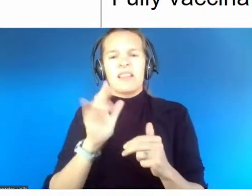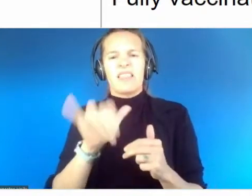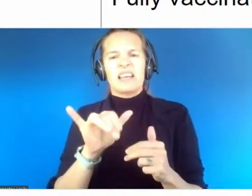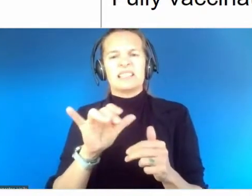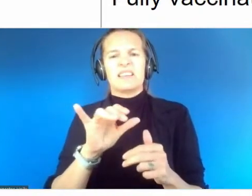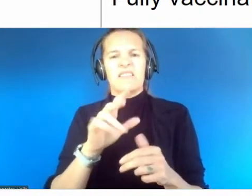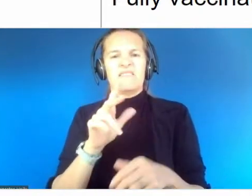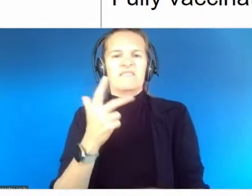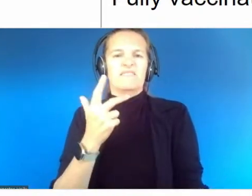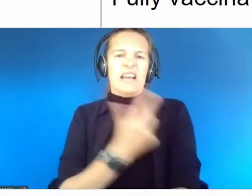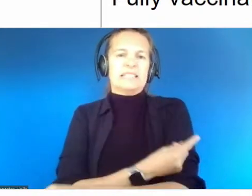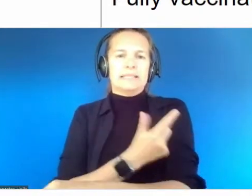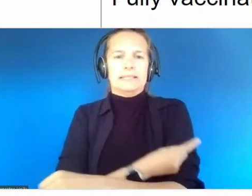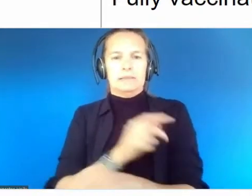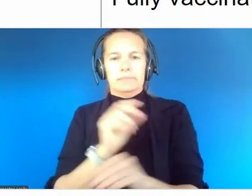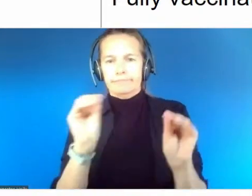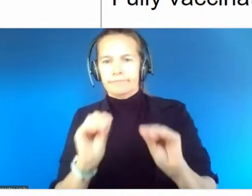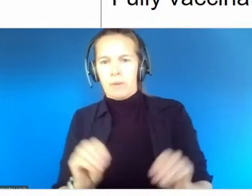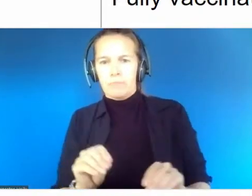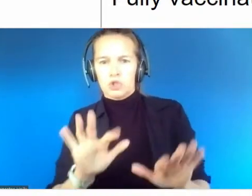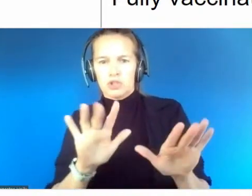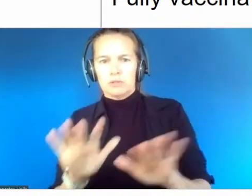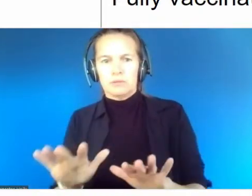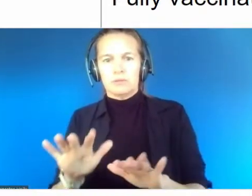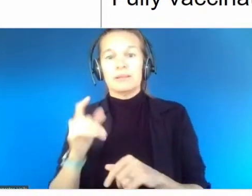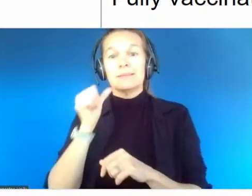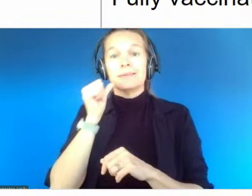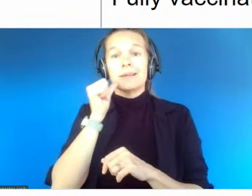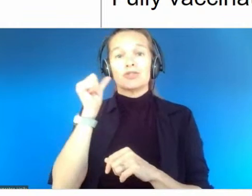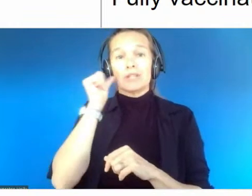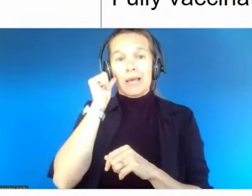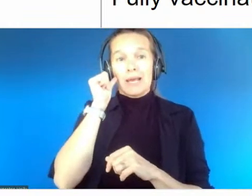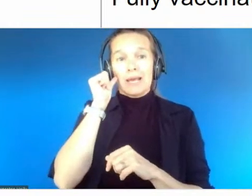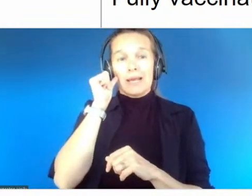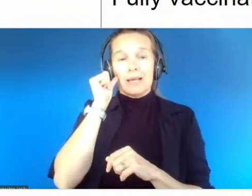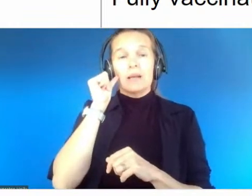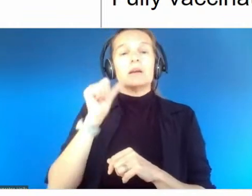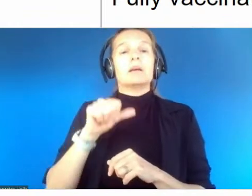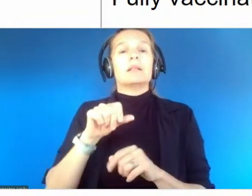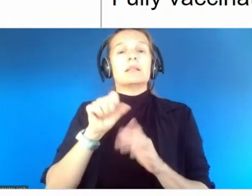go. As of the 23rd, yesterday, the state recorded